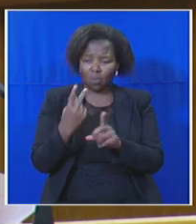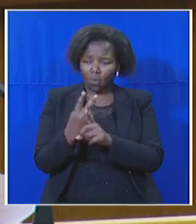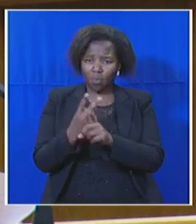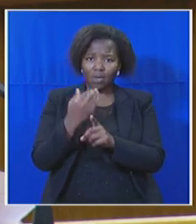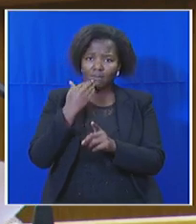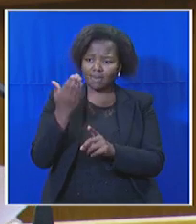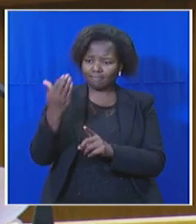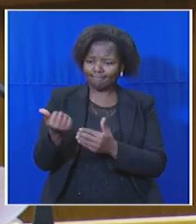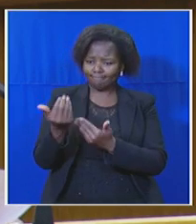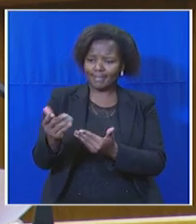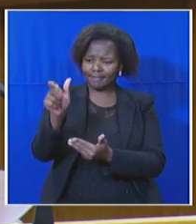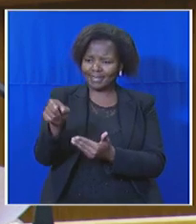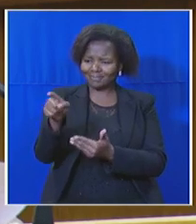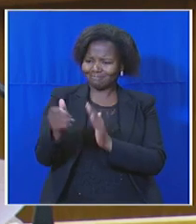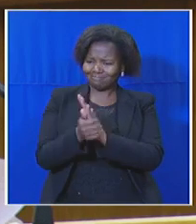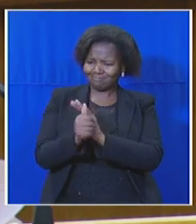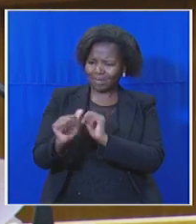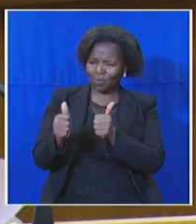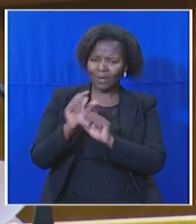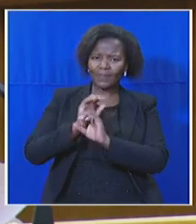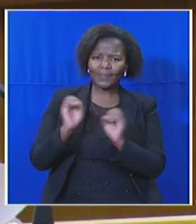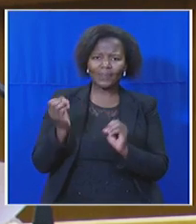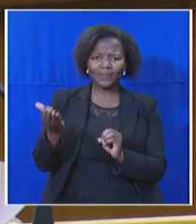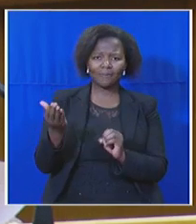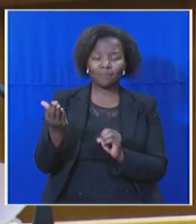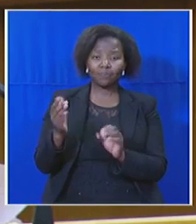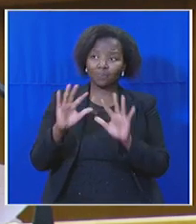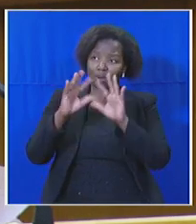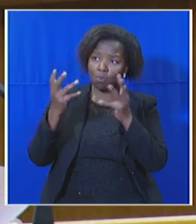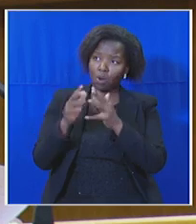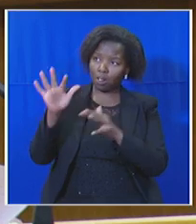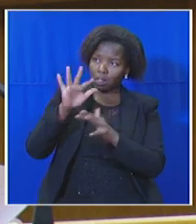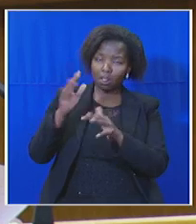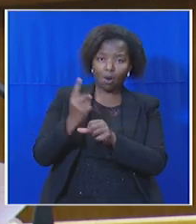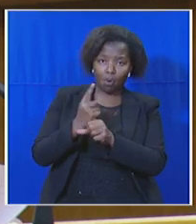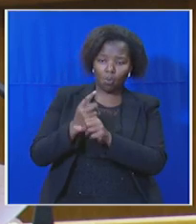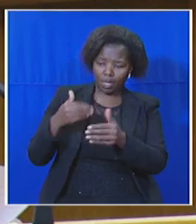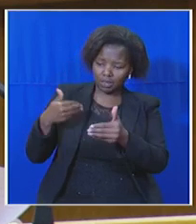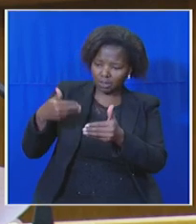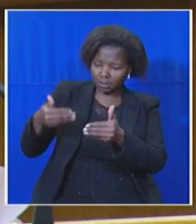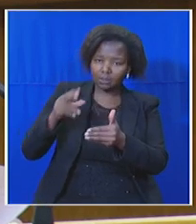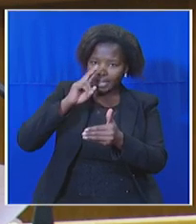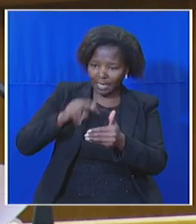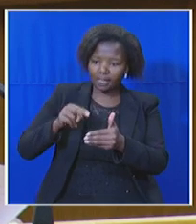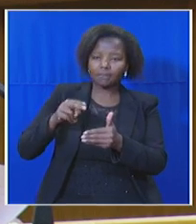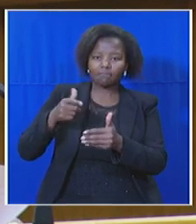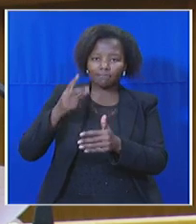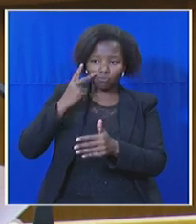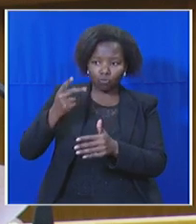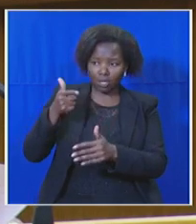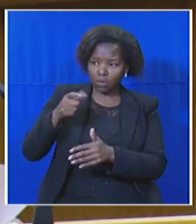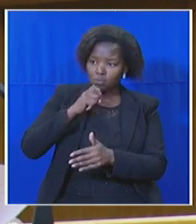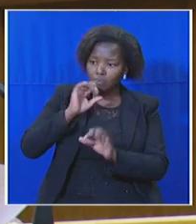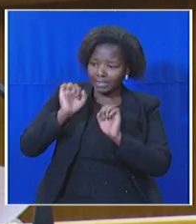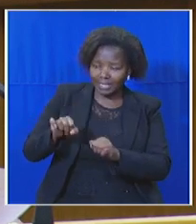inefficient Department of Police? Most police officers globally require operational members to re-qualify in firearm competency